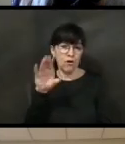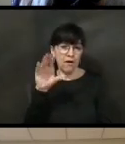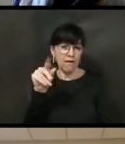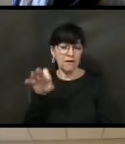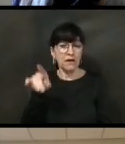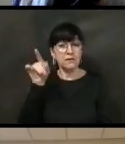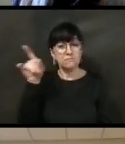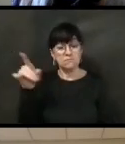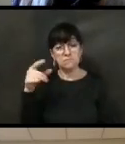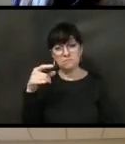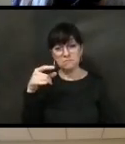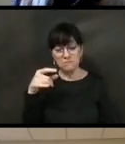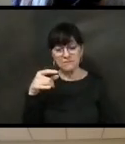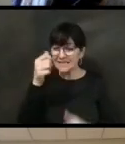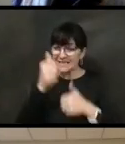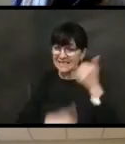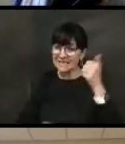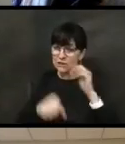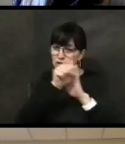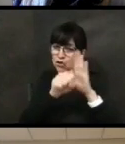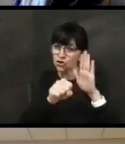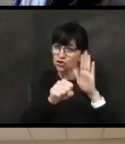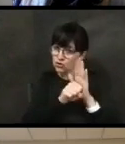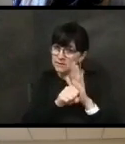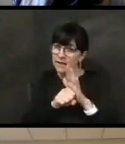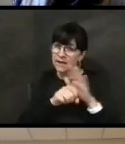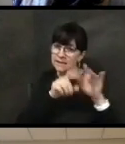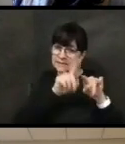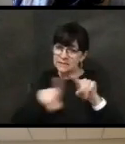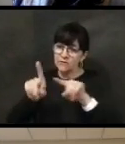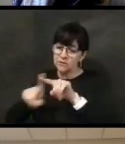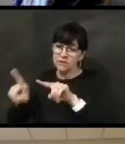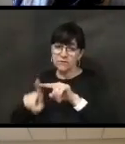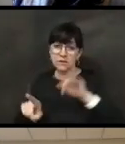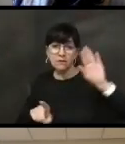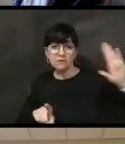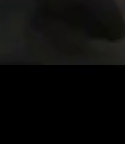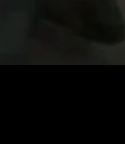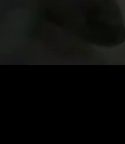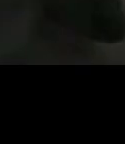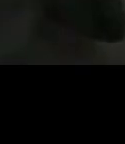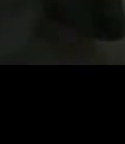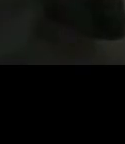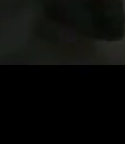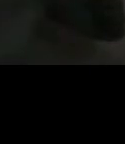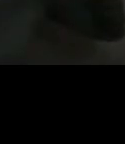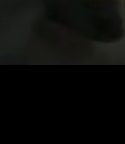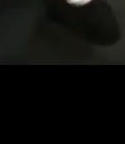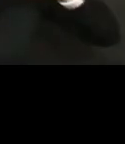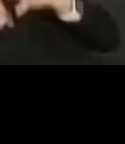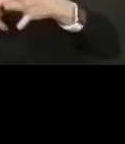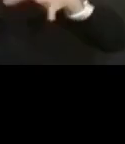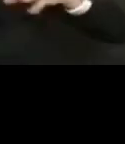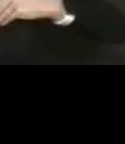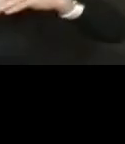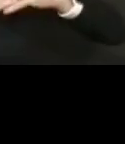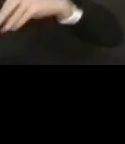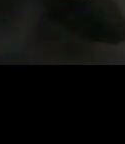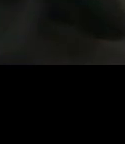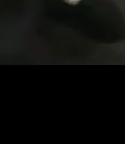to be moving a little bit differently. So Pennsylvania definitely has started accepting applications to this